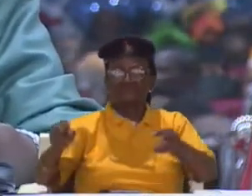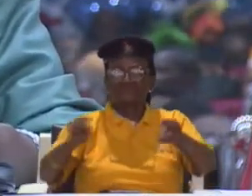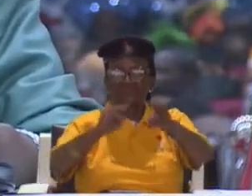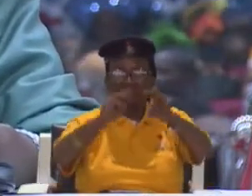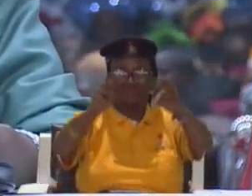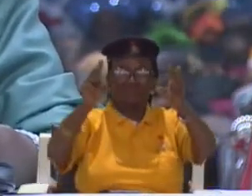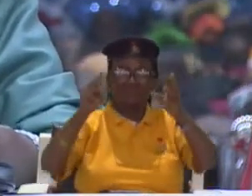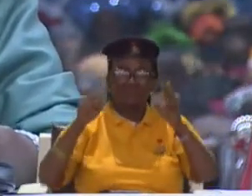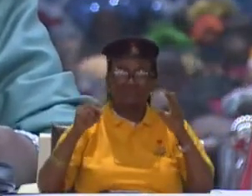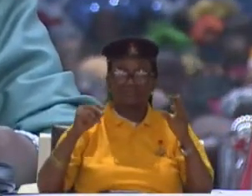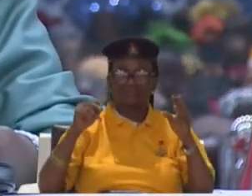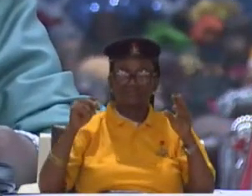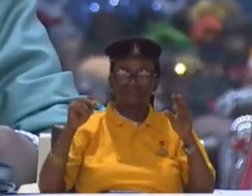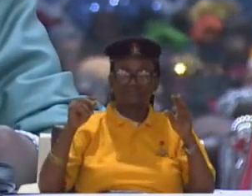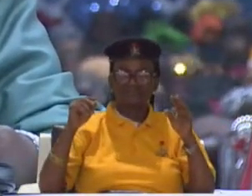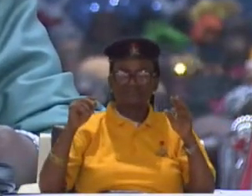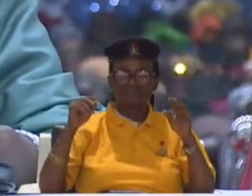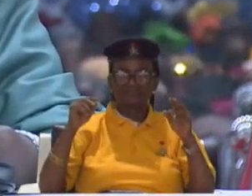way.